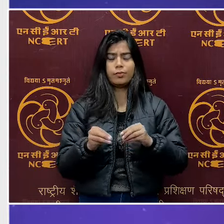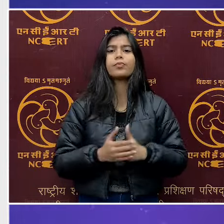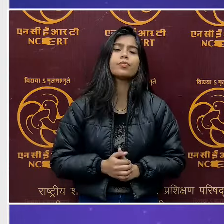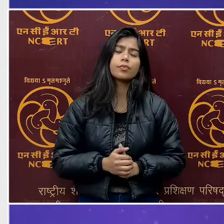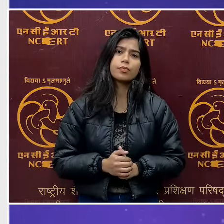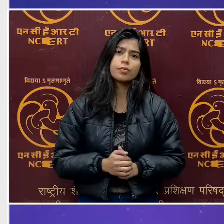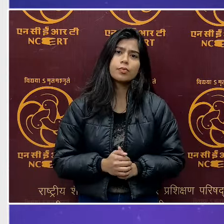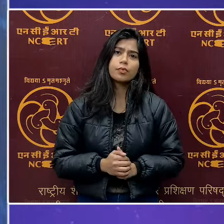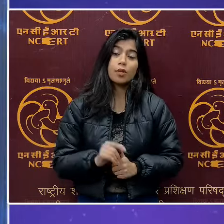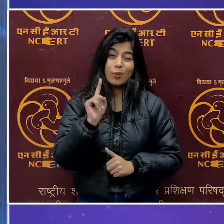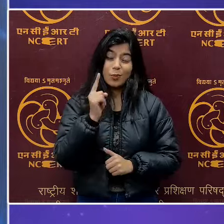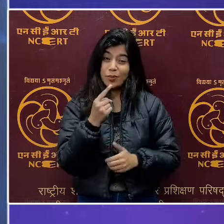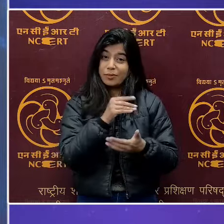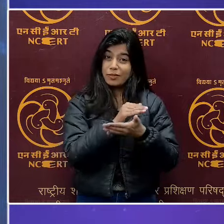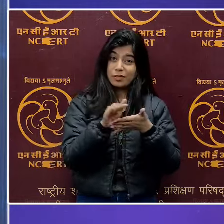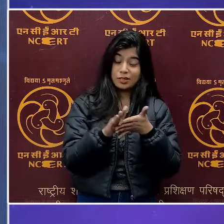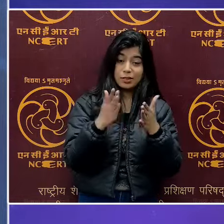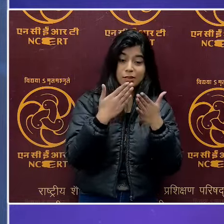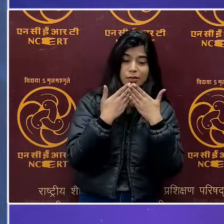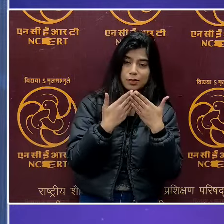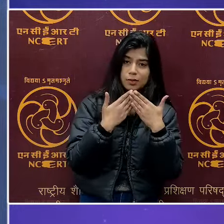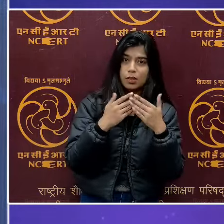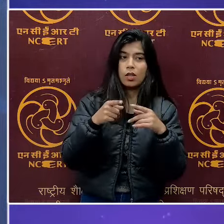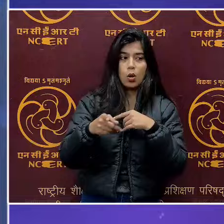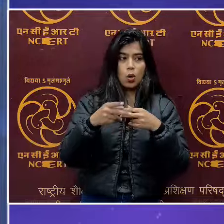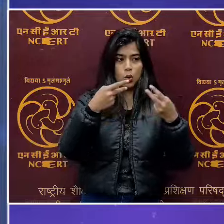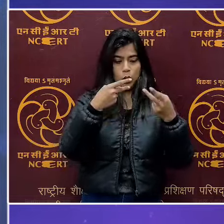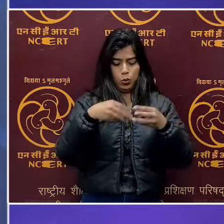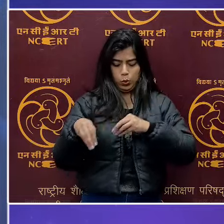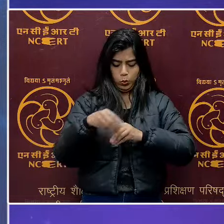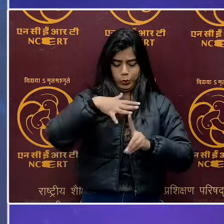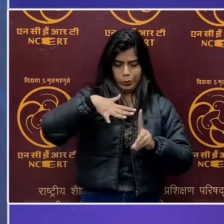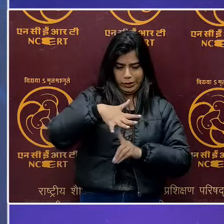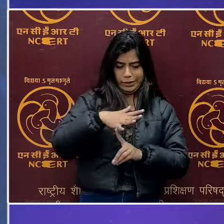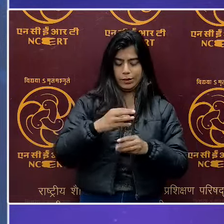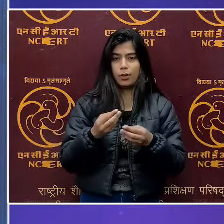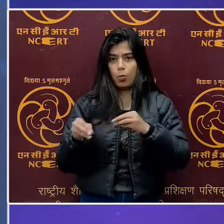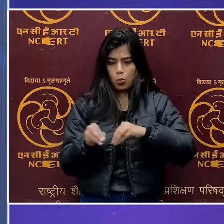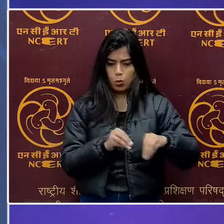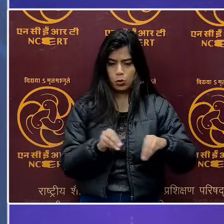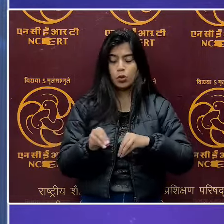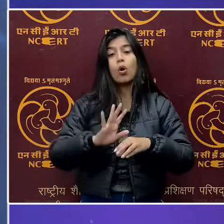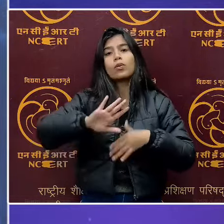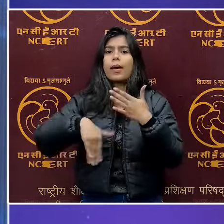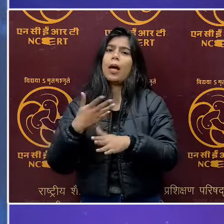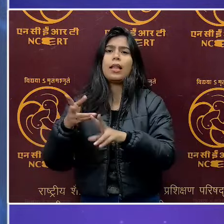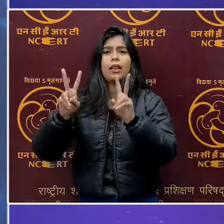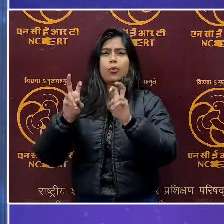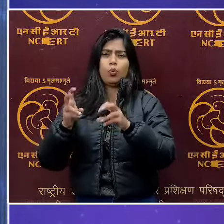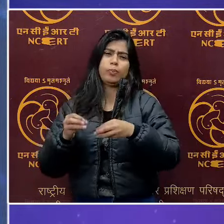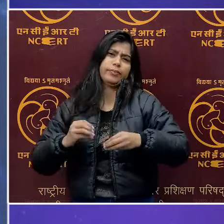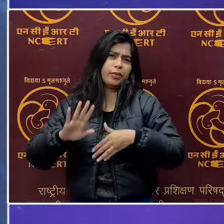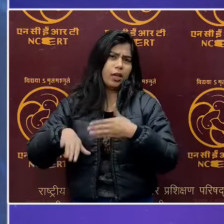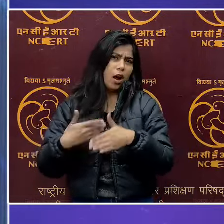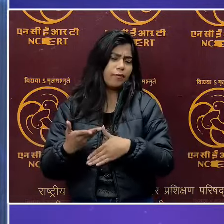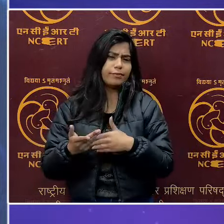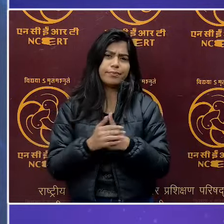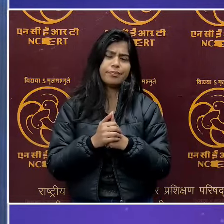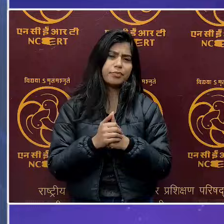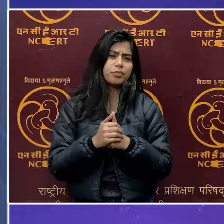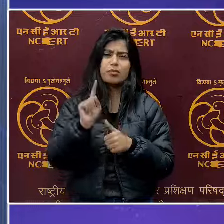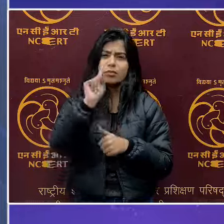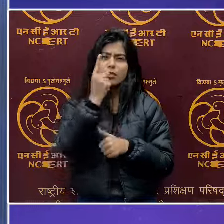let's study something about rotatory motion, and then we'll go over to the next topic. Now, what is special about